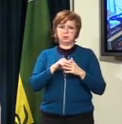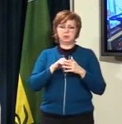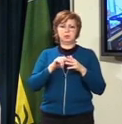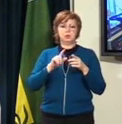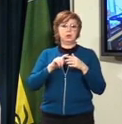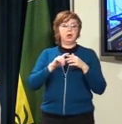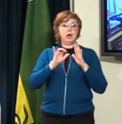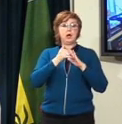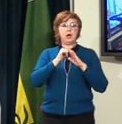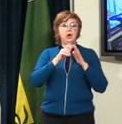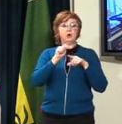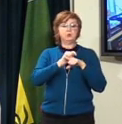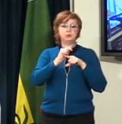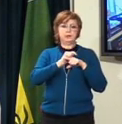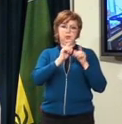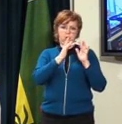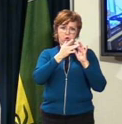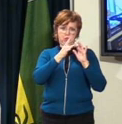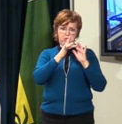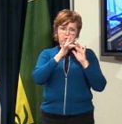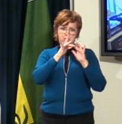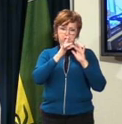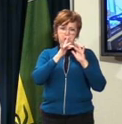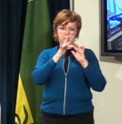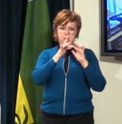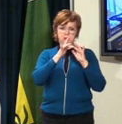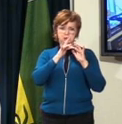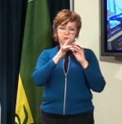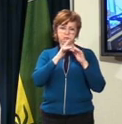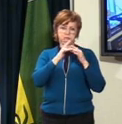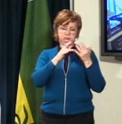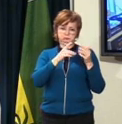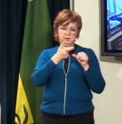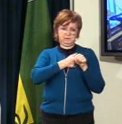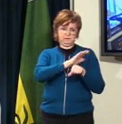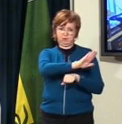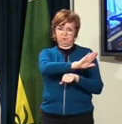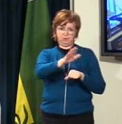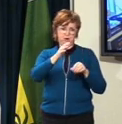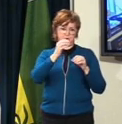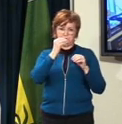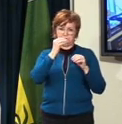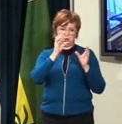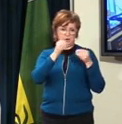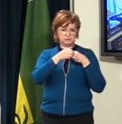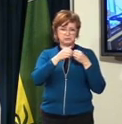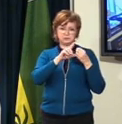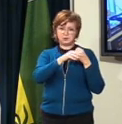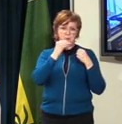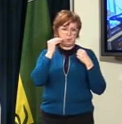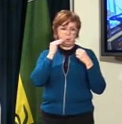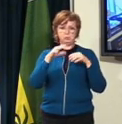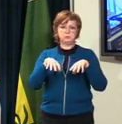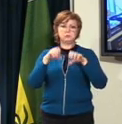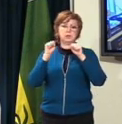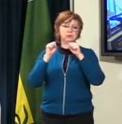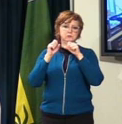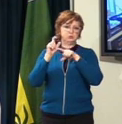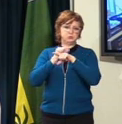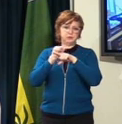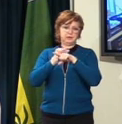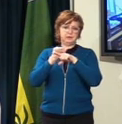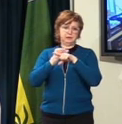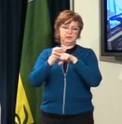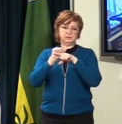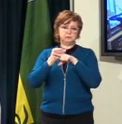of online training where physicians can, from anywhere, comfort of their home, do some online modules to refresh themselves with